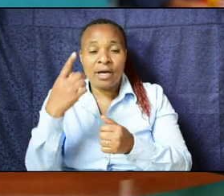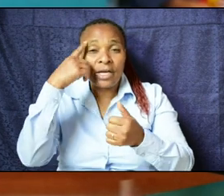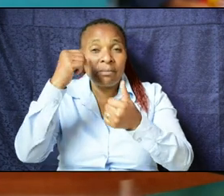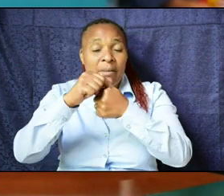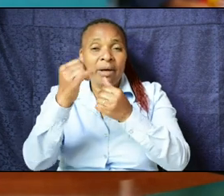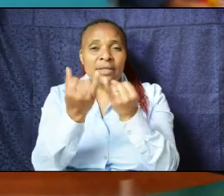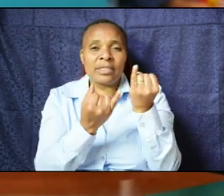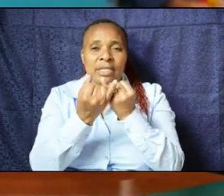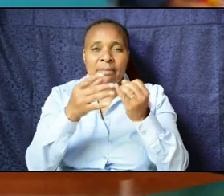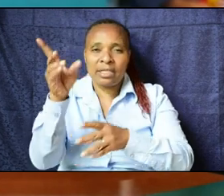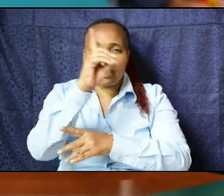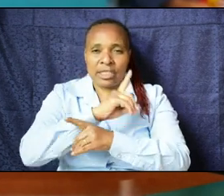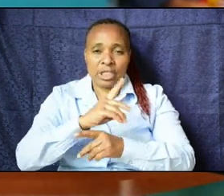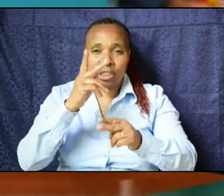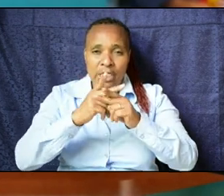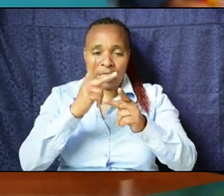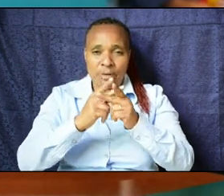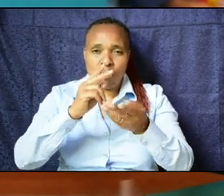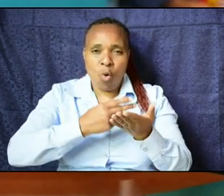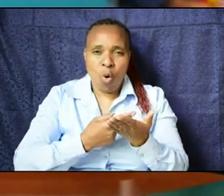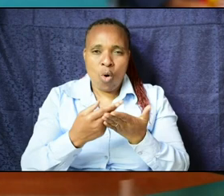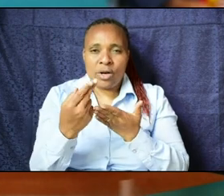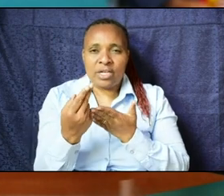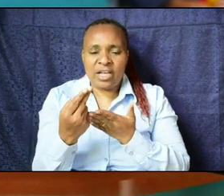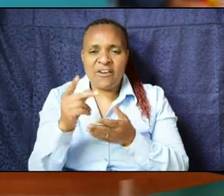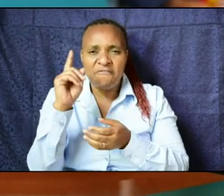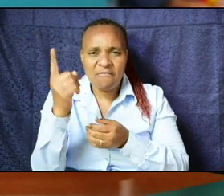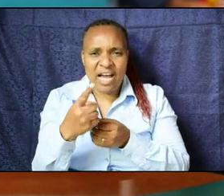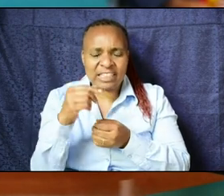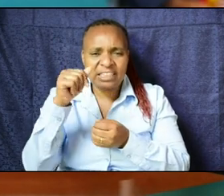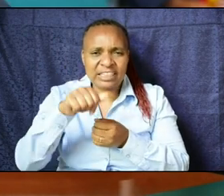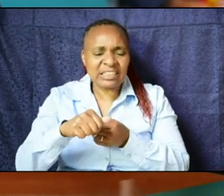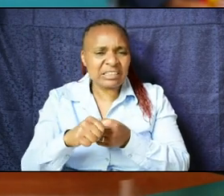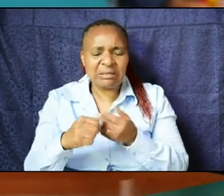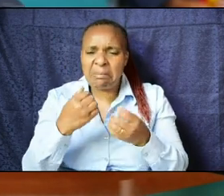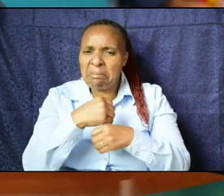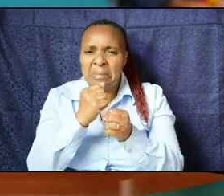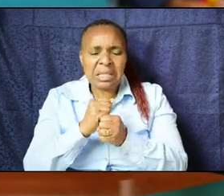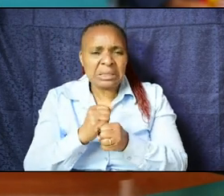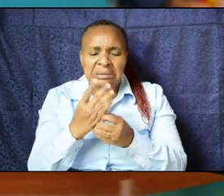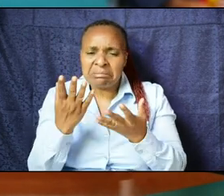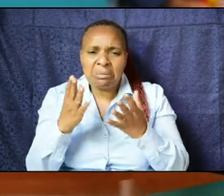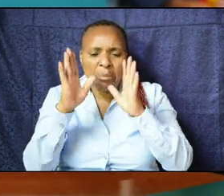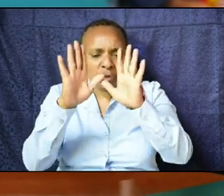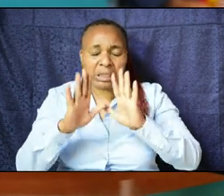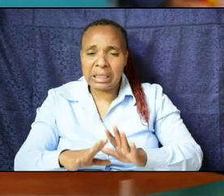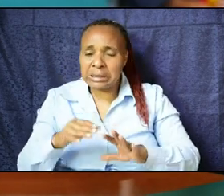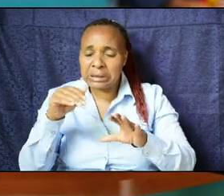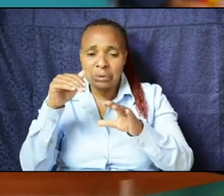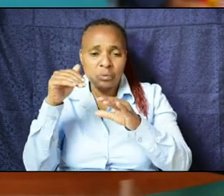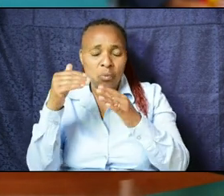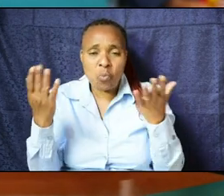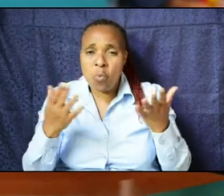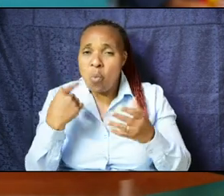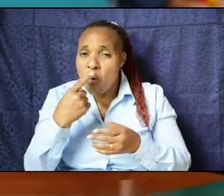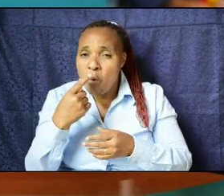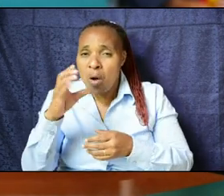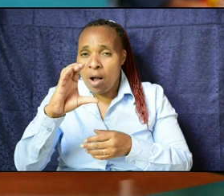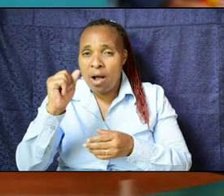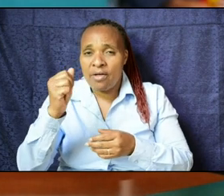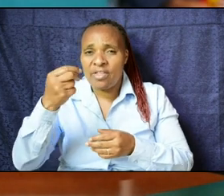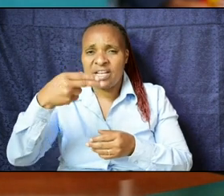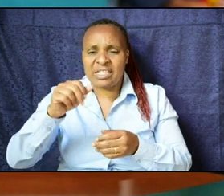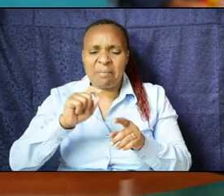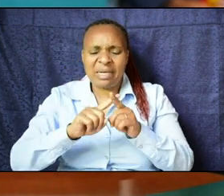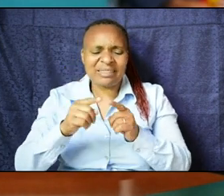"Remember the Sabbath day to keep it holy." At first, this made no sense at all to Catalin, but the more he listened, the